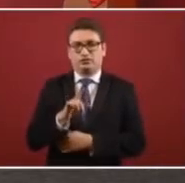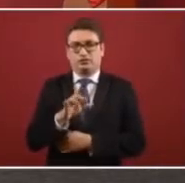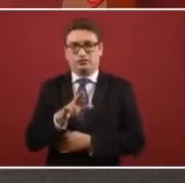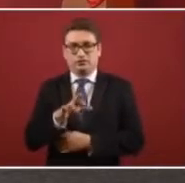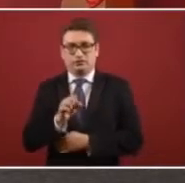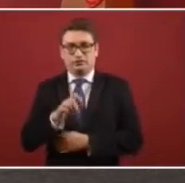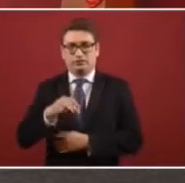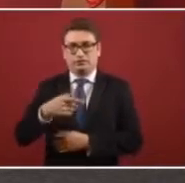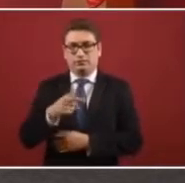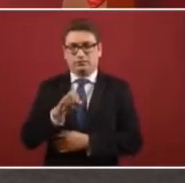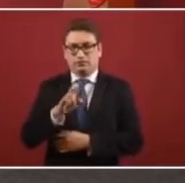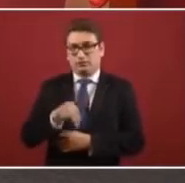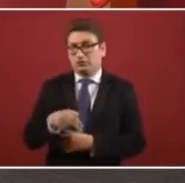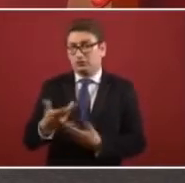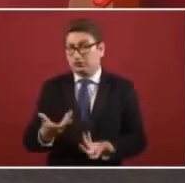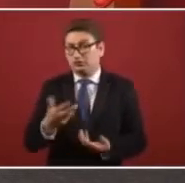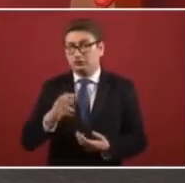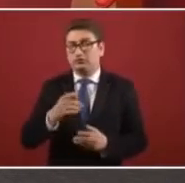Ricardo Flores Magón,